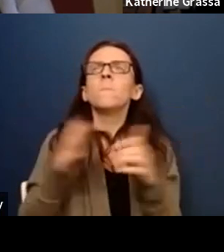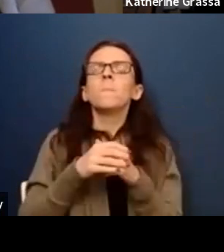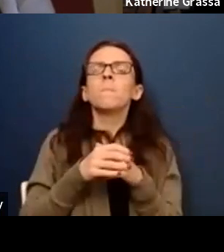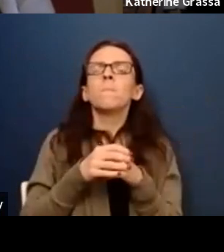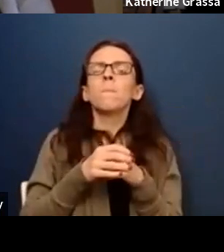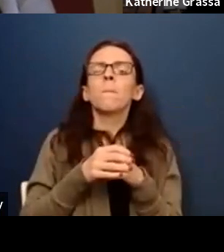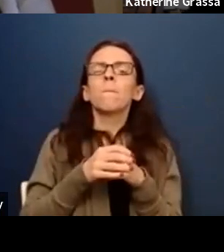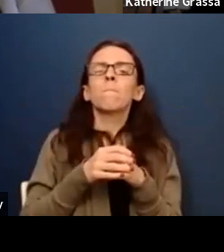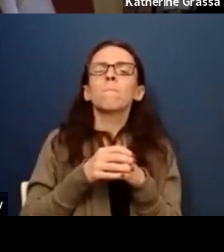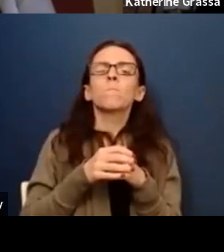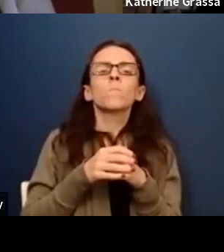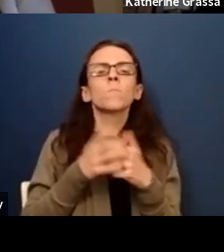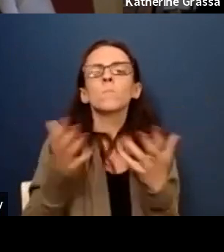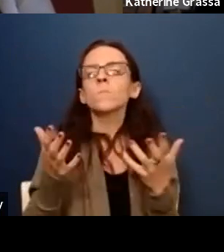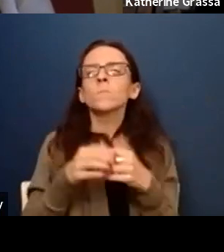have,